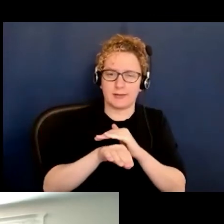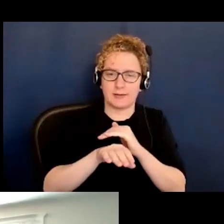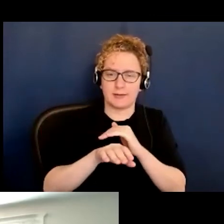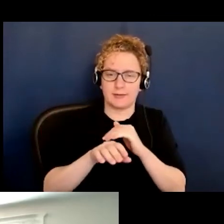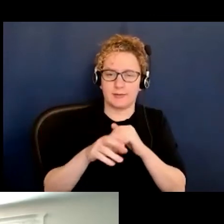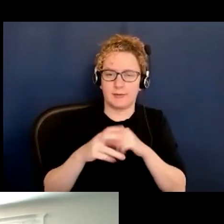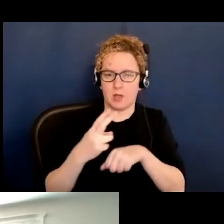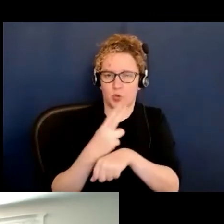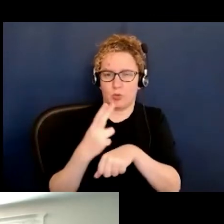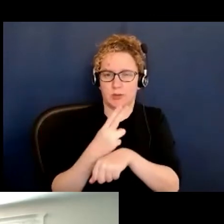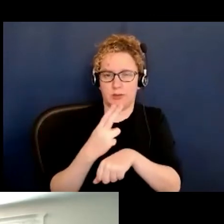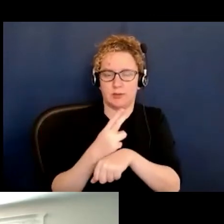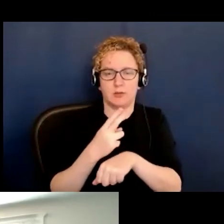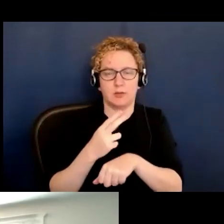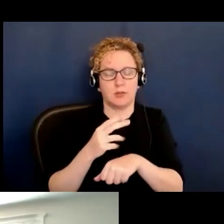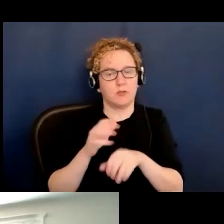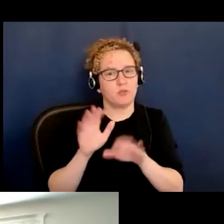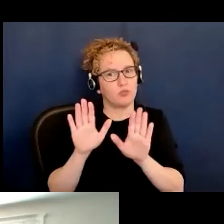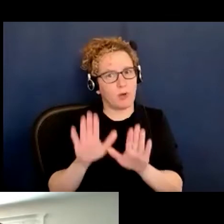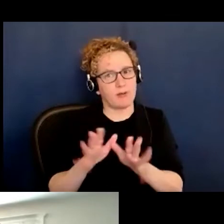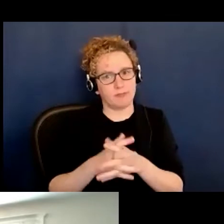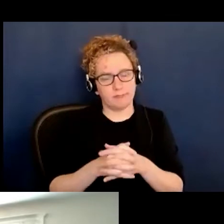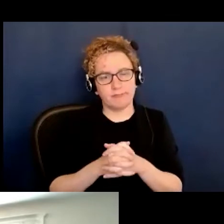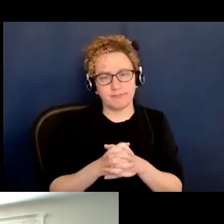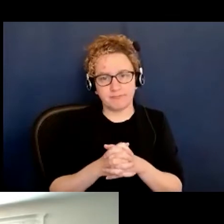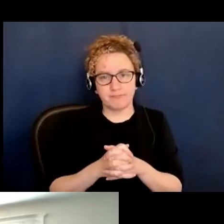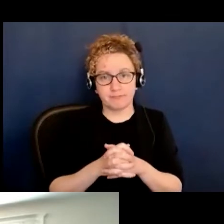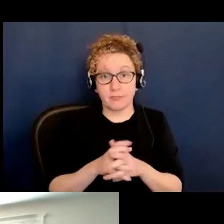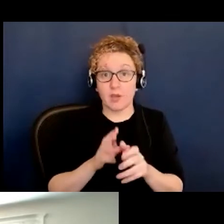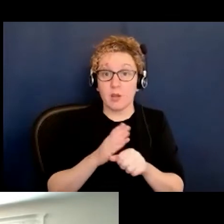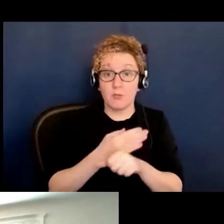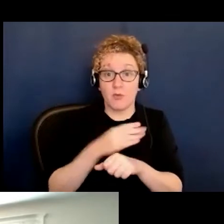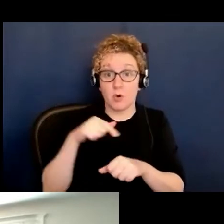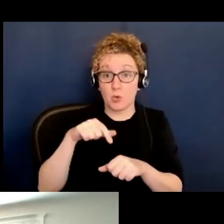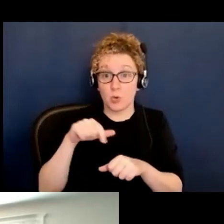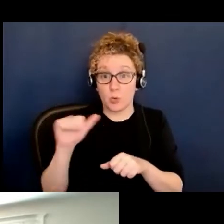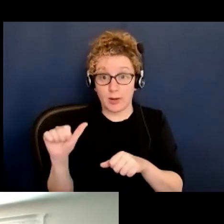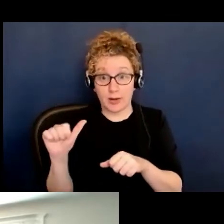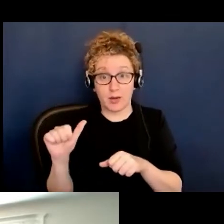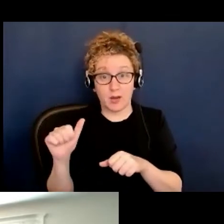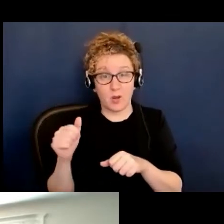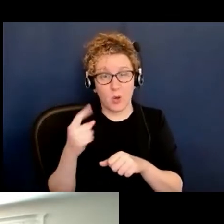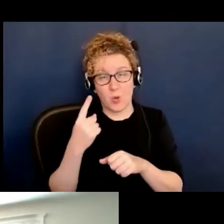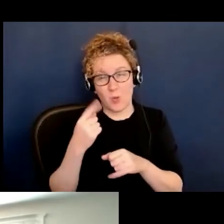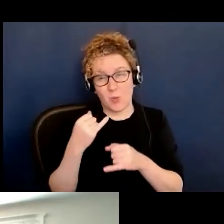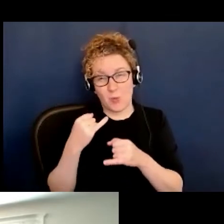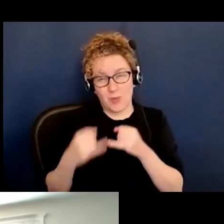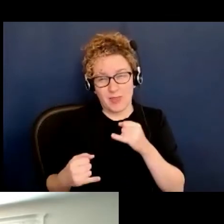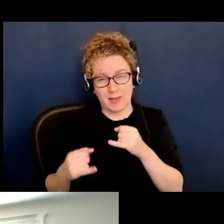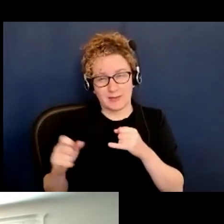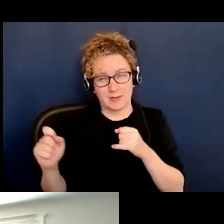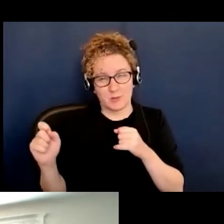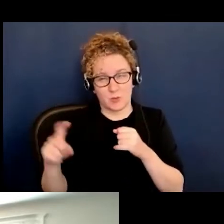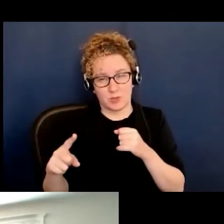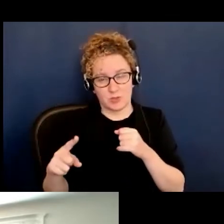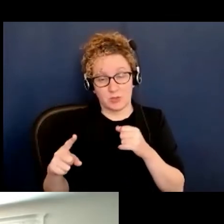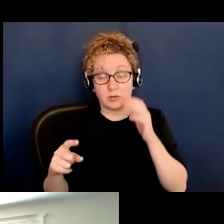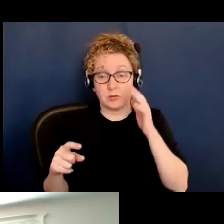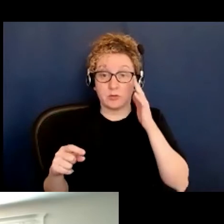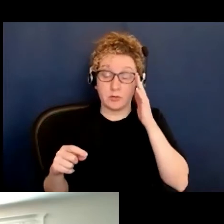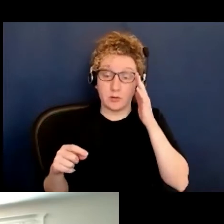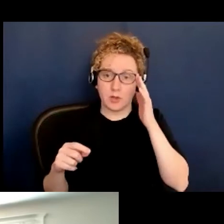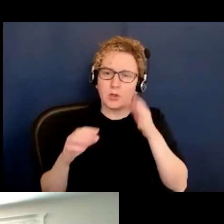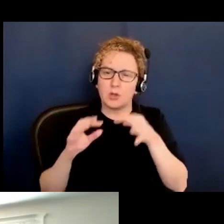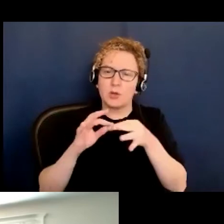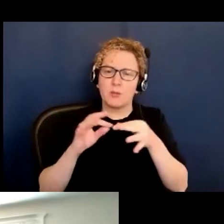it. So I think that's great. Before we go to Q&A, let me ask one last question. We talked about the